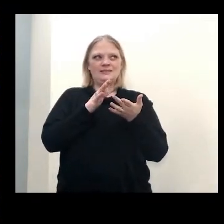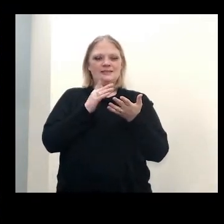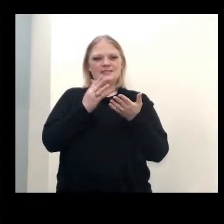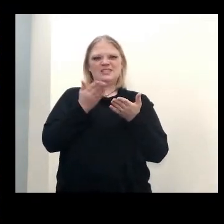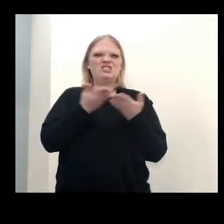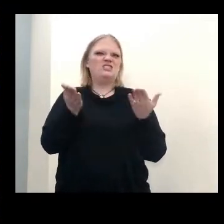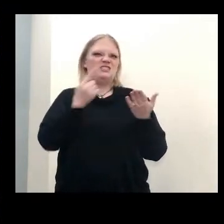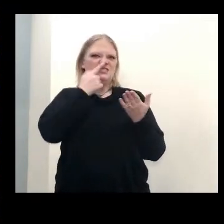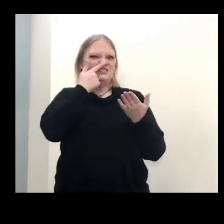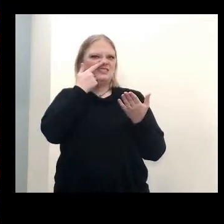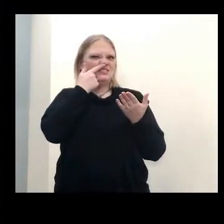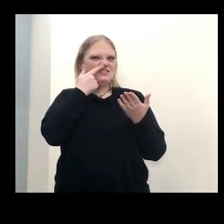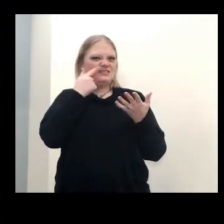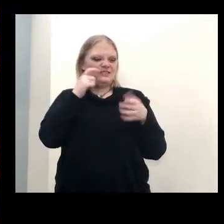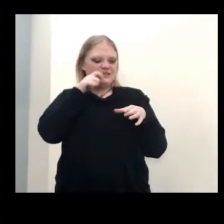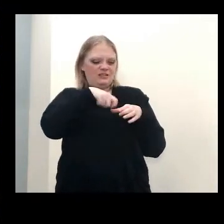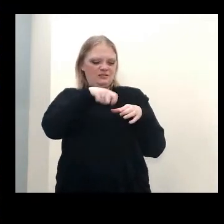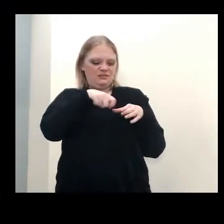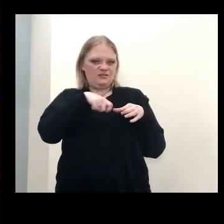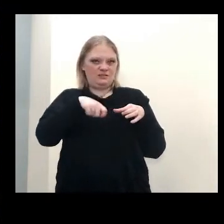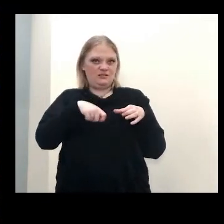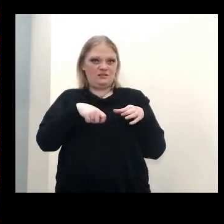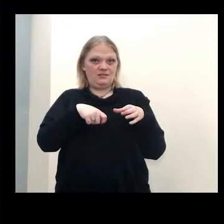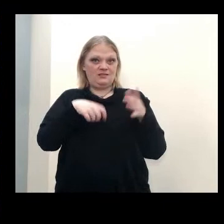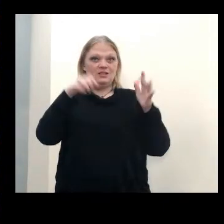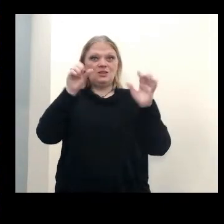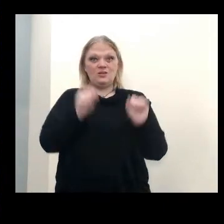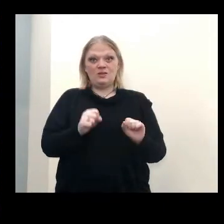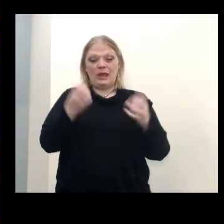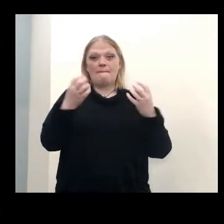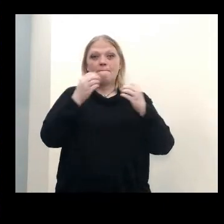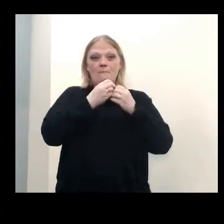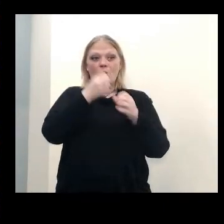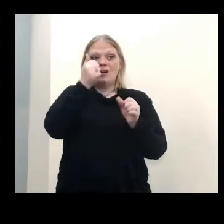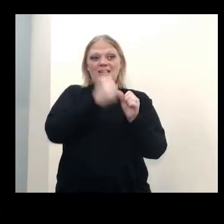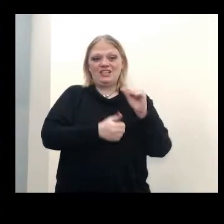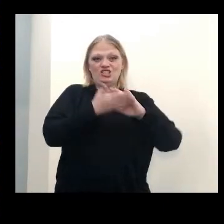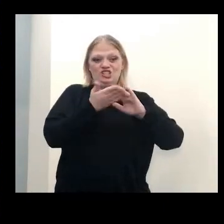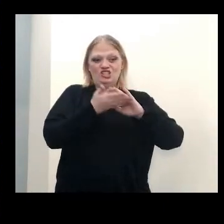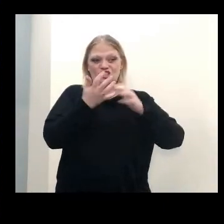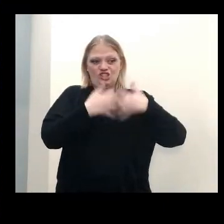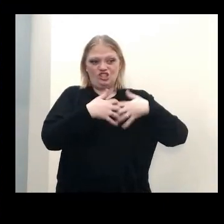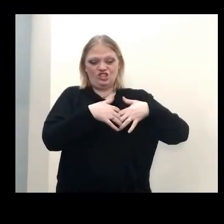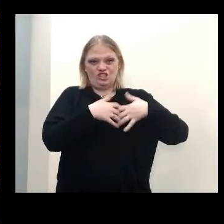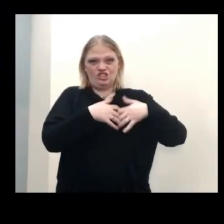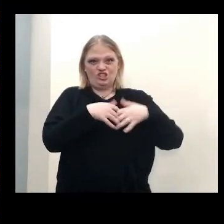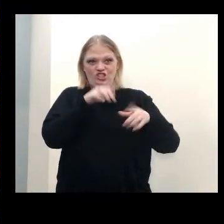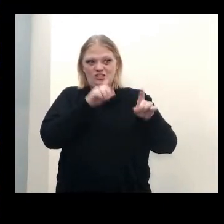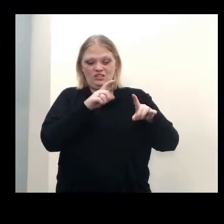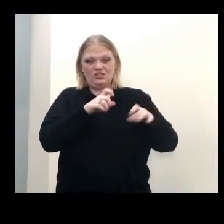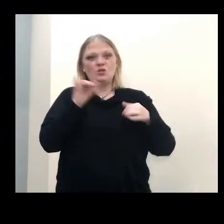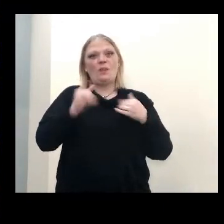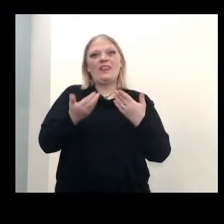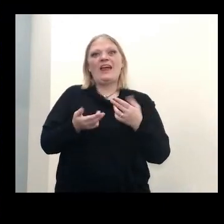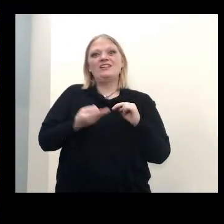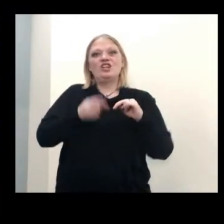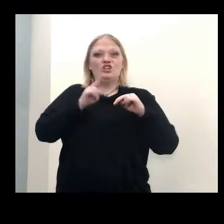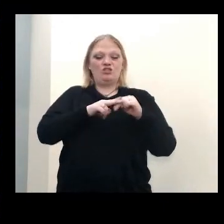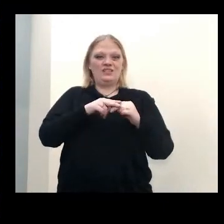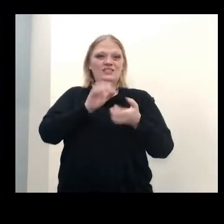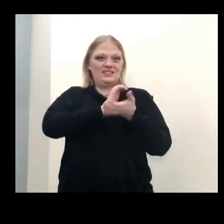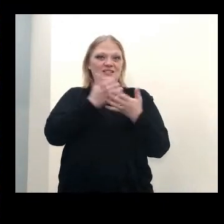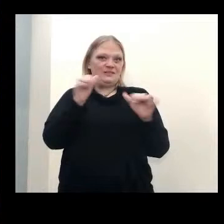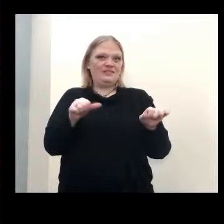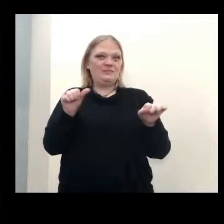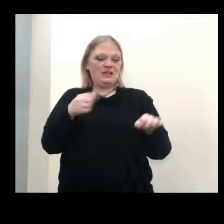for each plate, so we can put more specimens in per run. So that is also increasing our capacity for PCR testing.